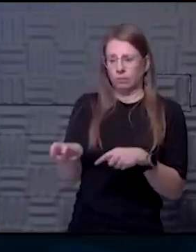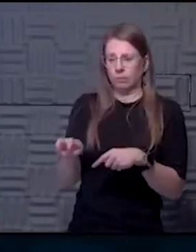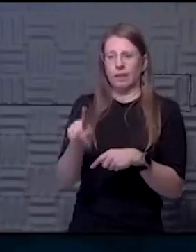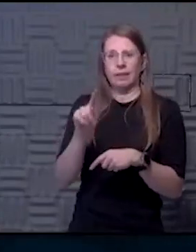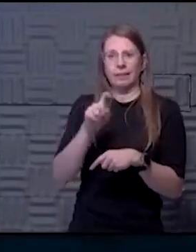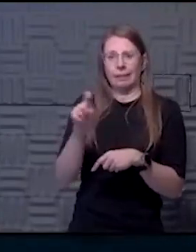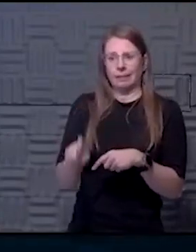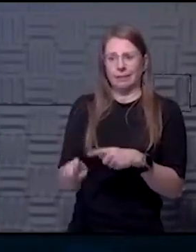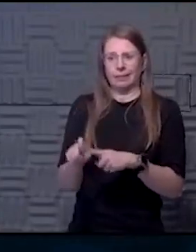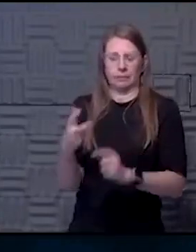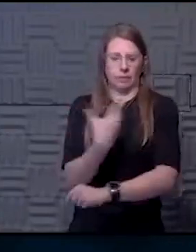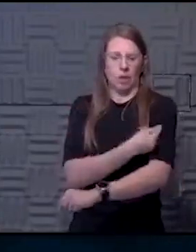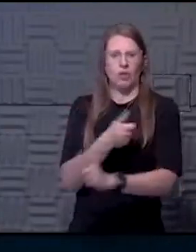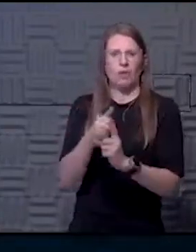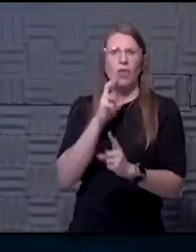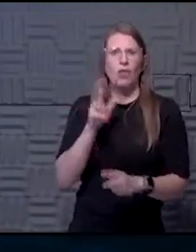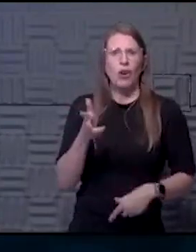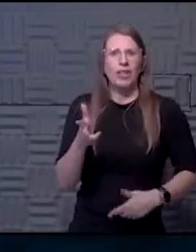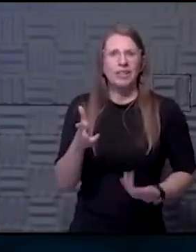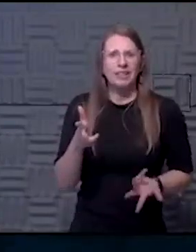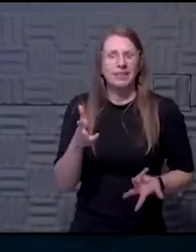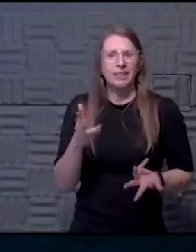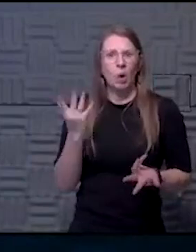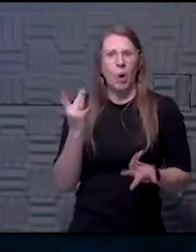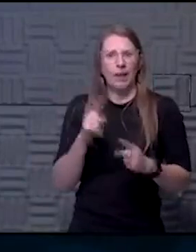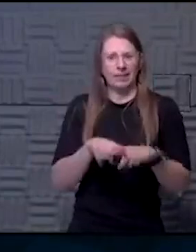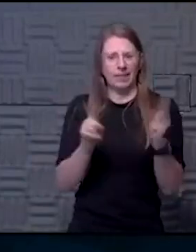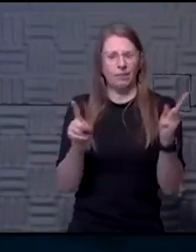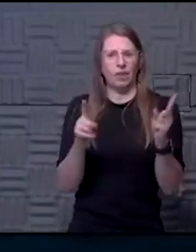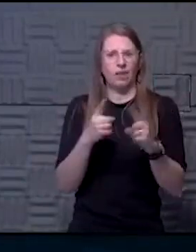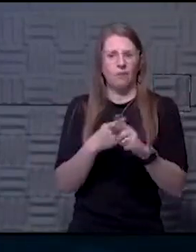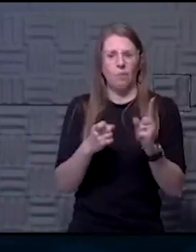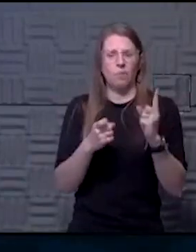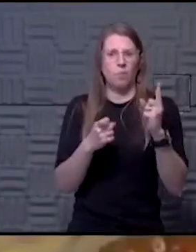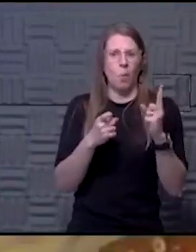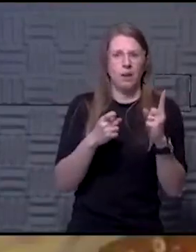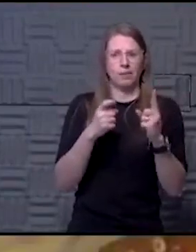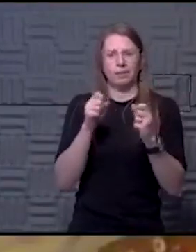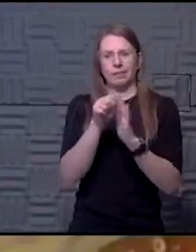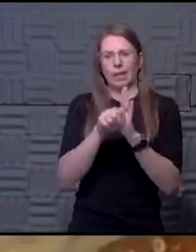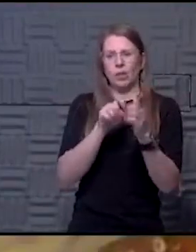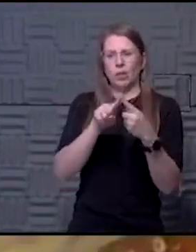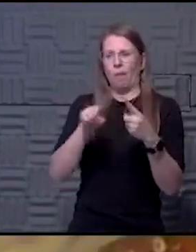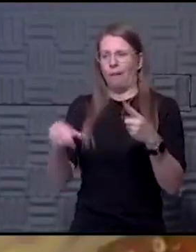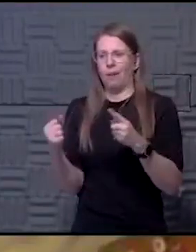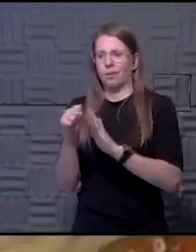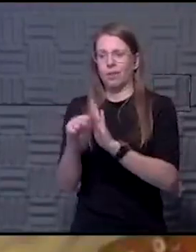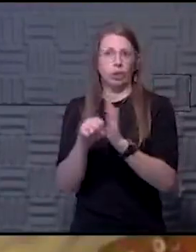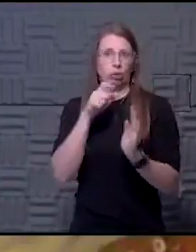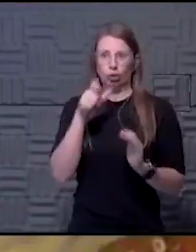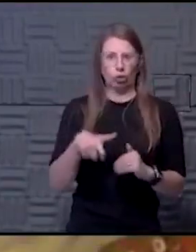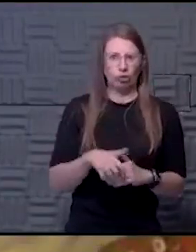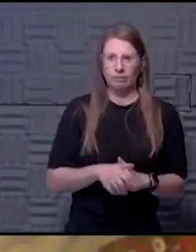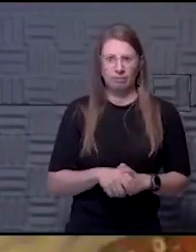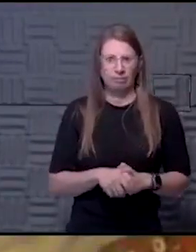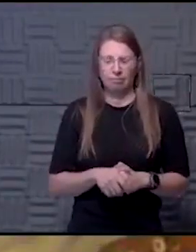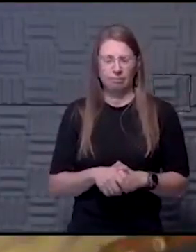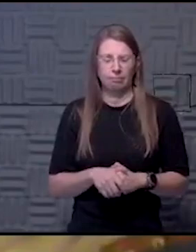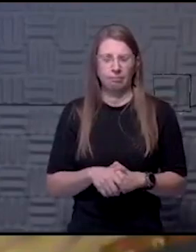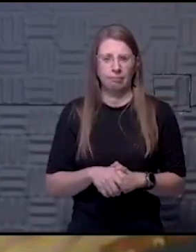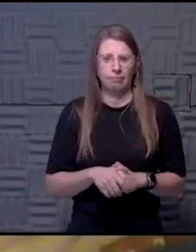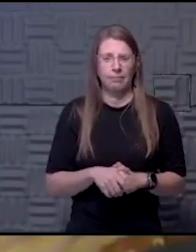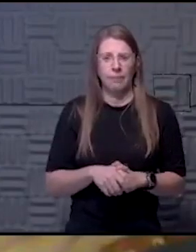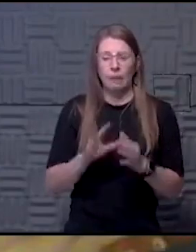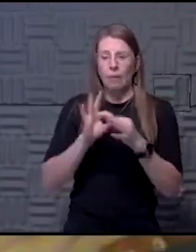for transplant. She's like 30 years old. Why is it so different from one state to another? It shouldn't be in terms of